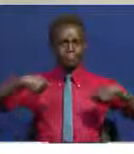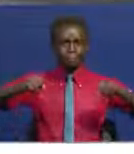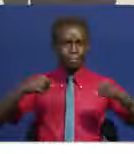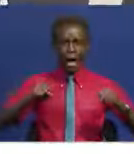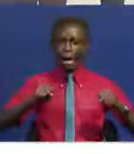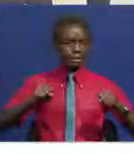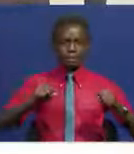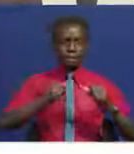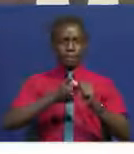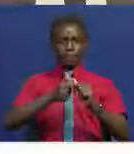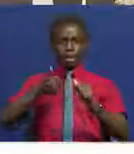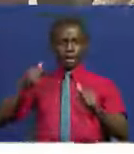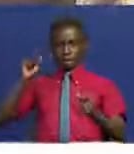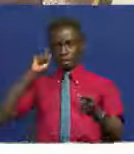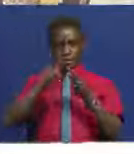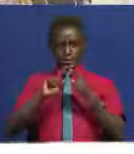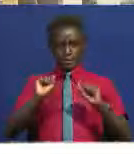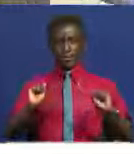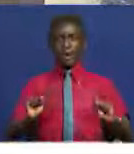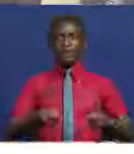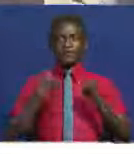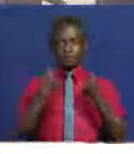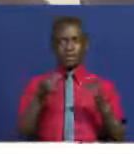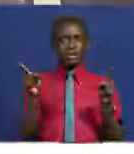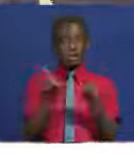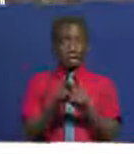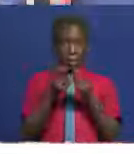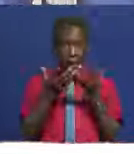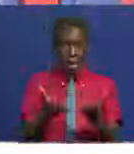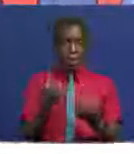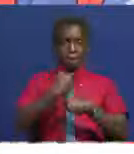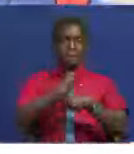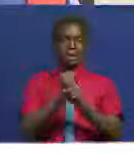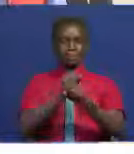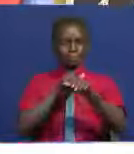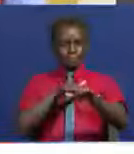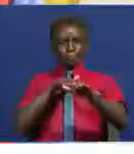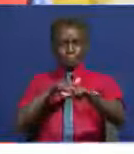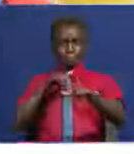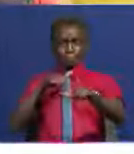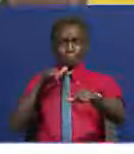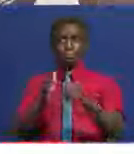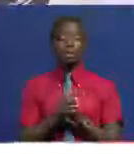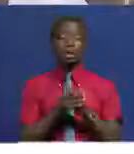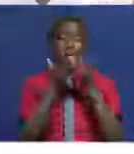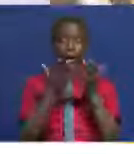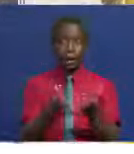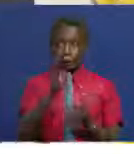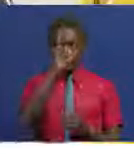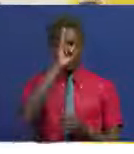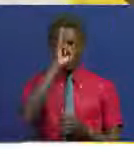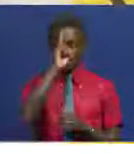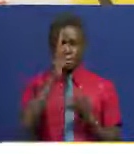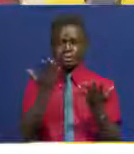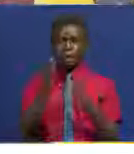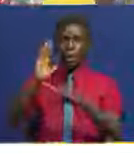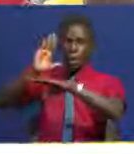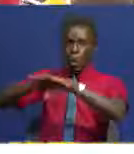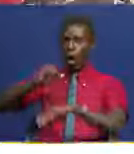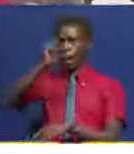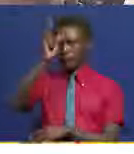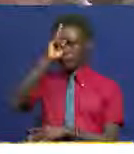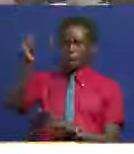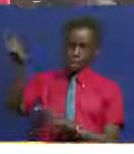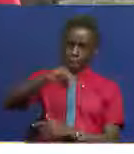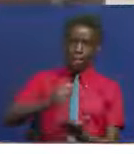safety hindering free flow of traffic the police called in reinforcements after they ran out of tagus as the